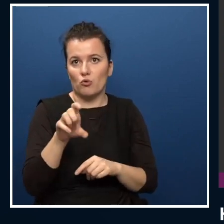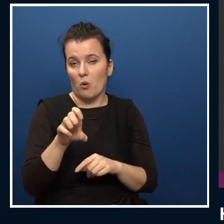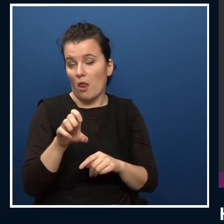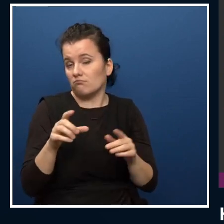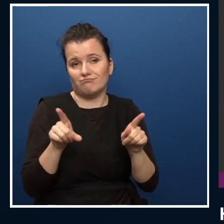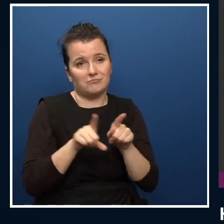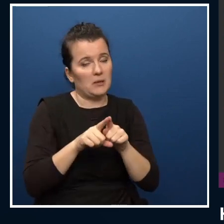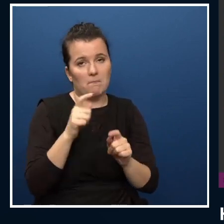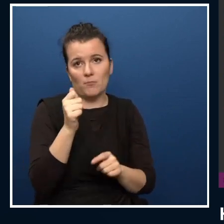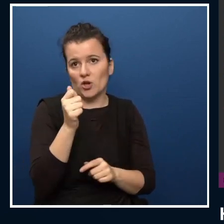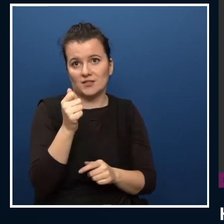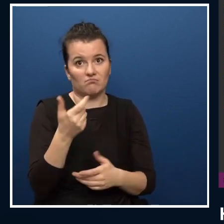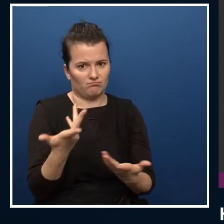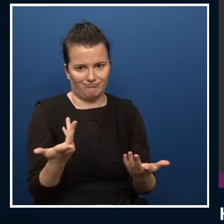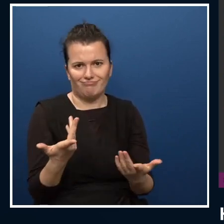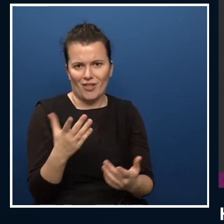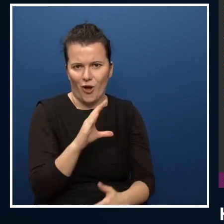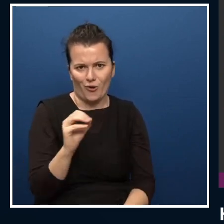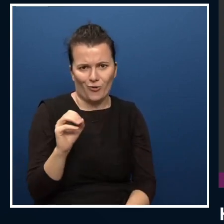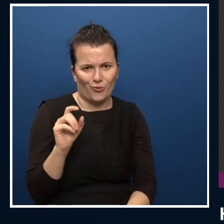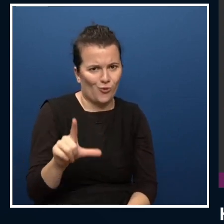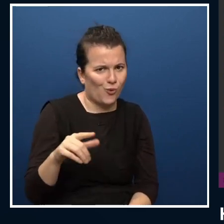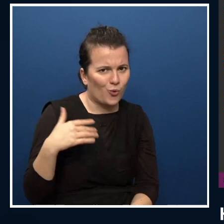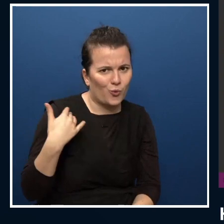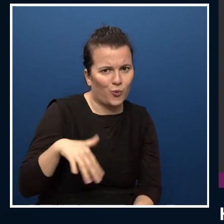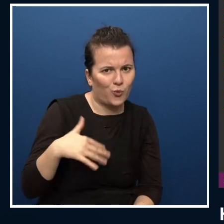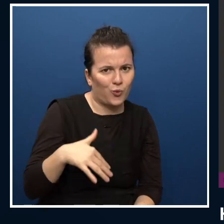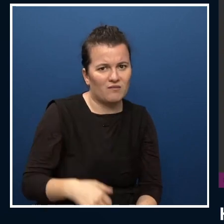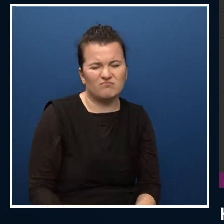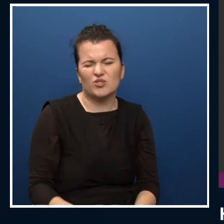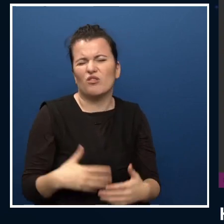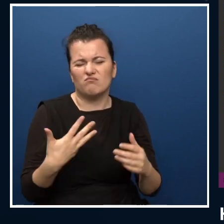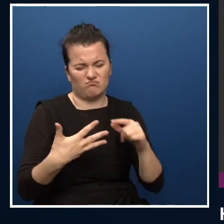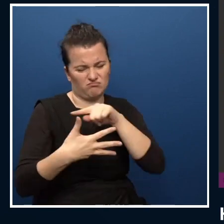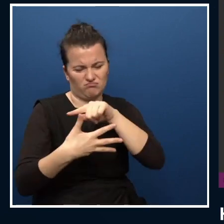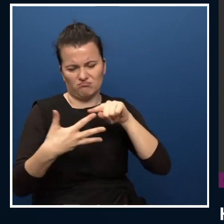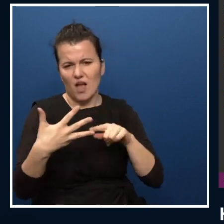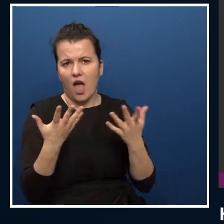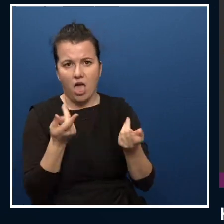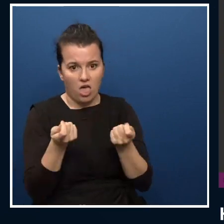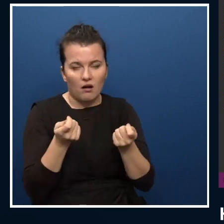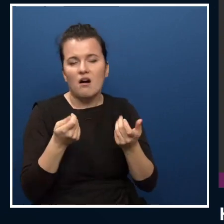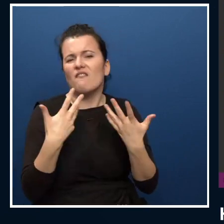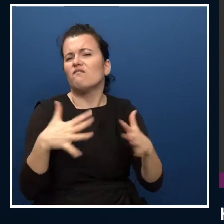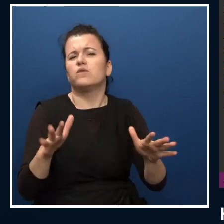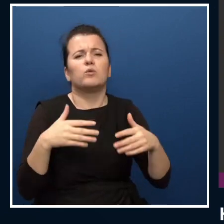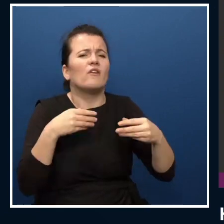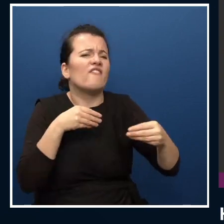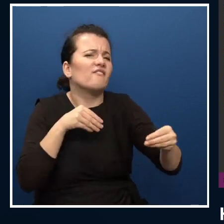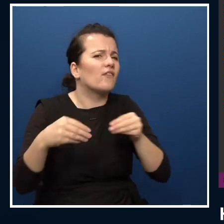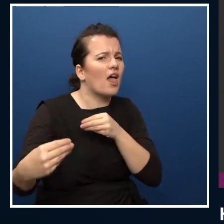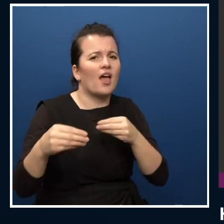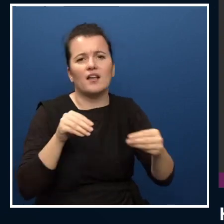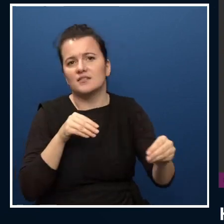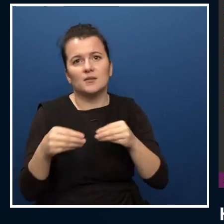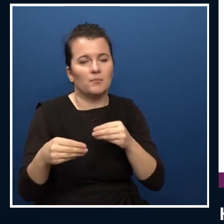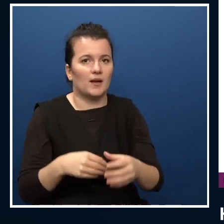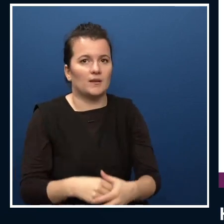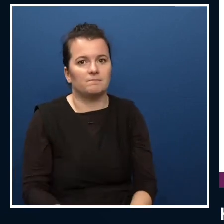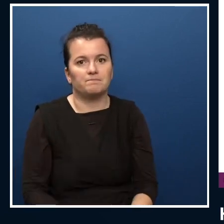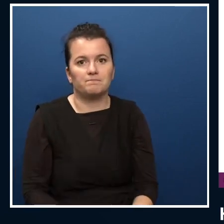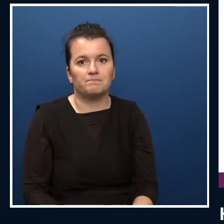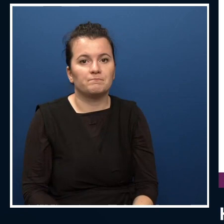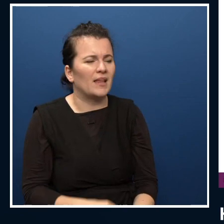cool? A lot of flexibility, I want to go back to a question that Javi said in the chat, which is what